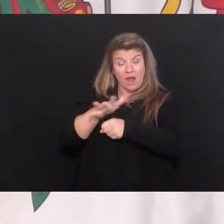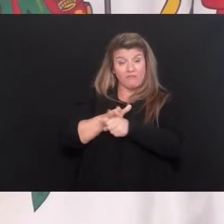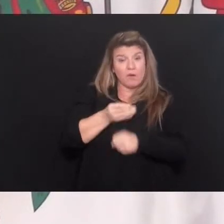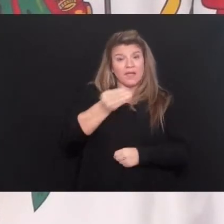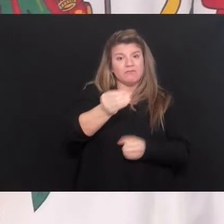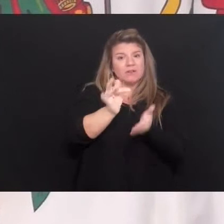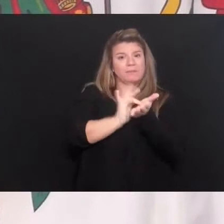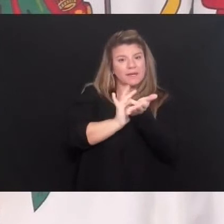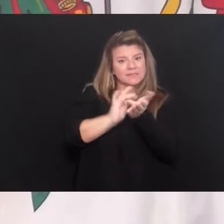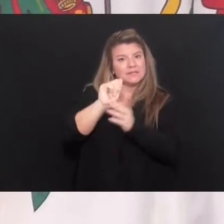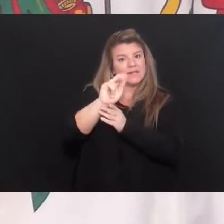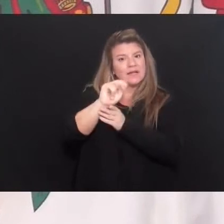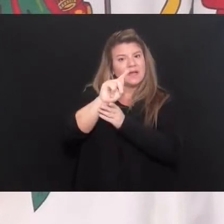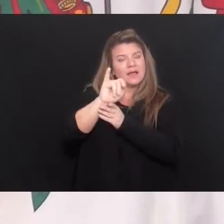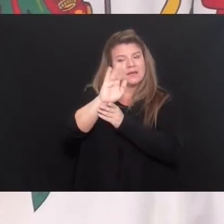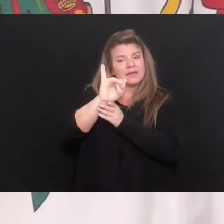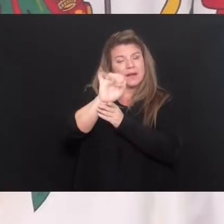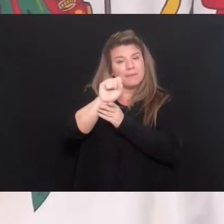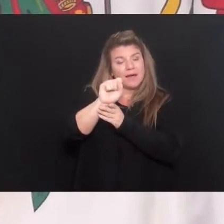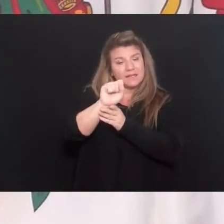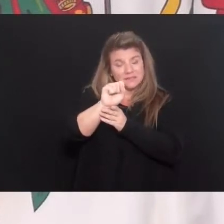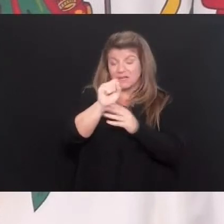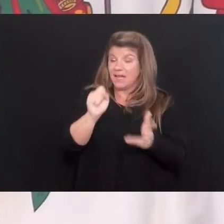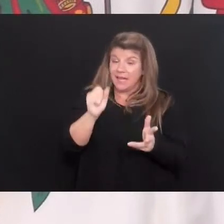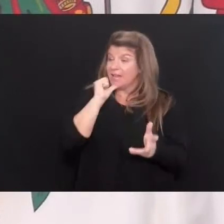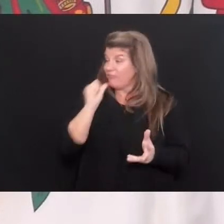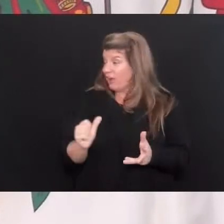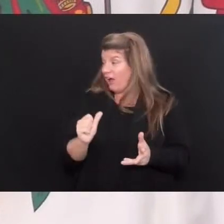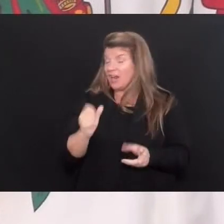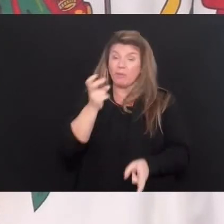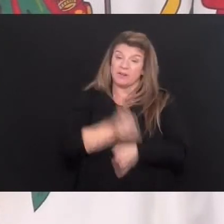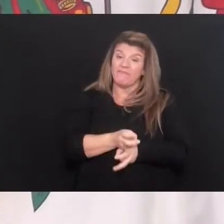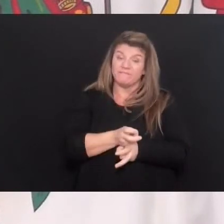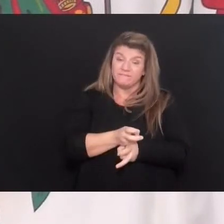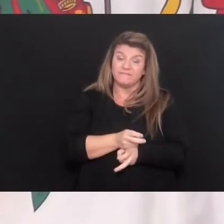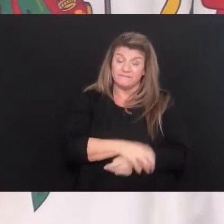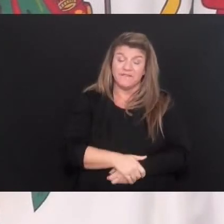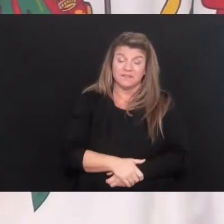and if we don't, you're in for a tough, tough, tough go.